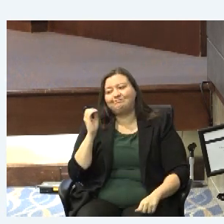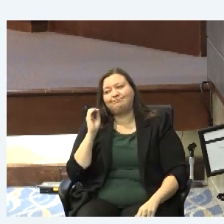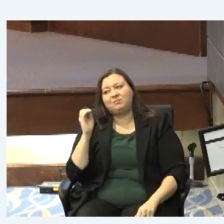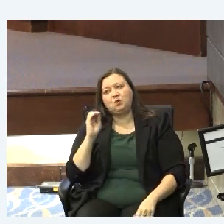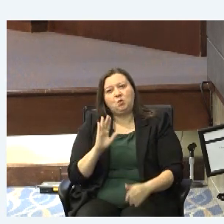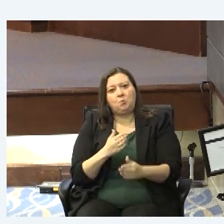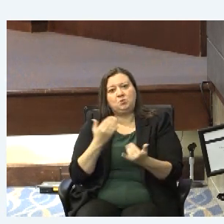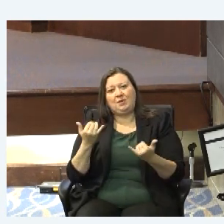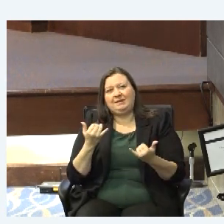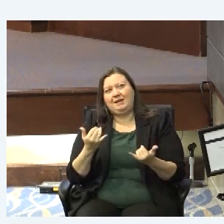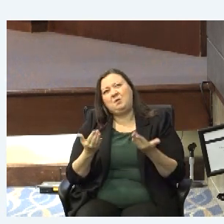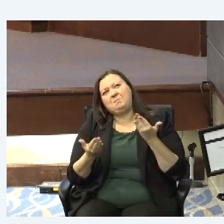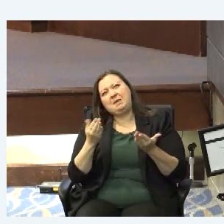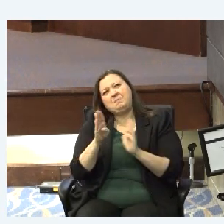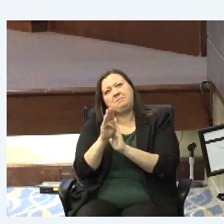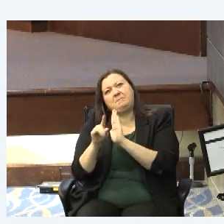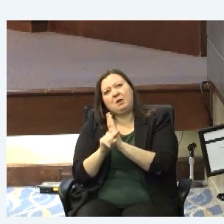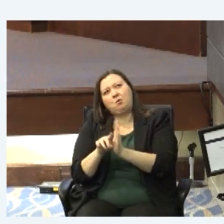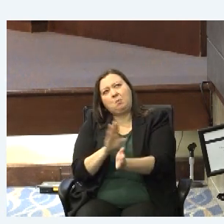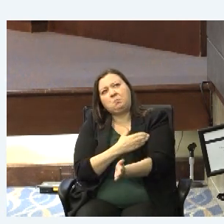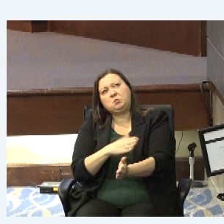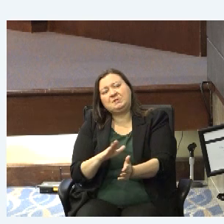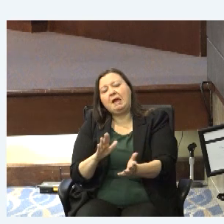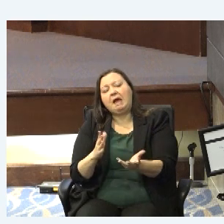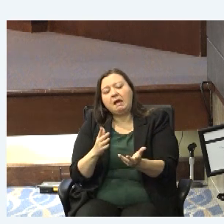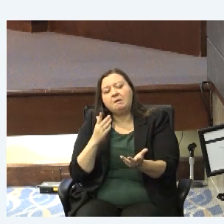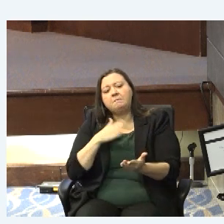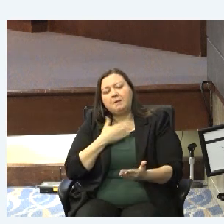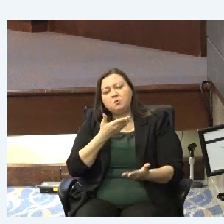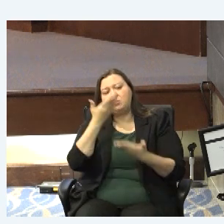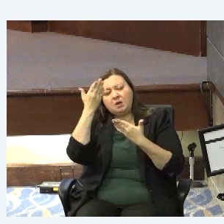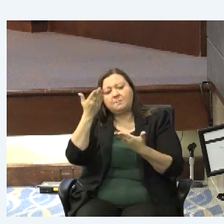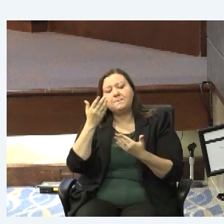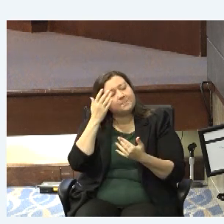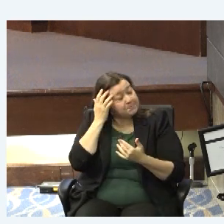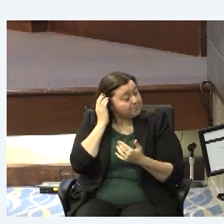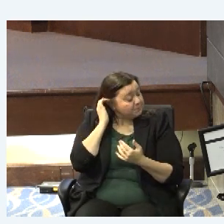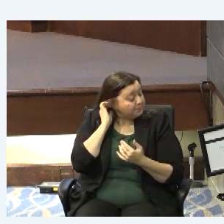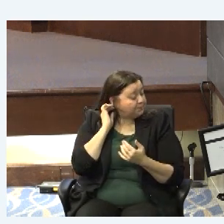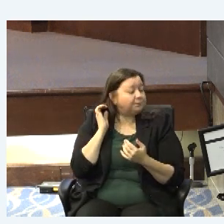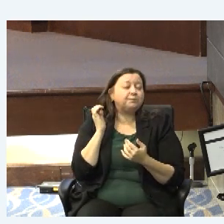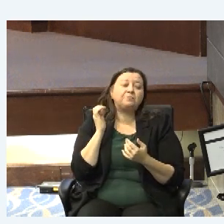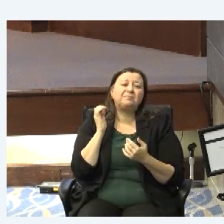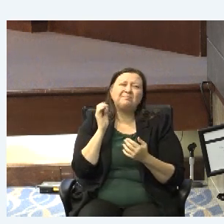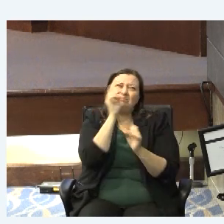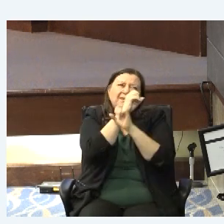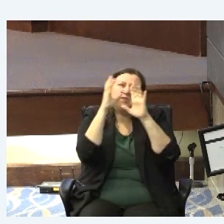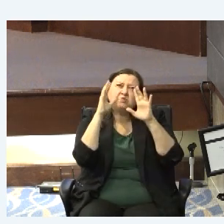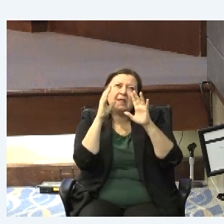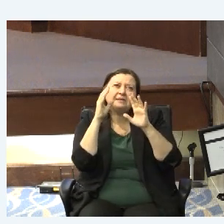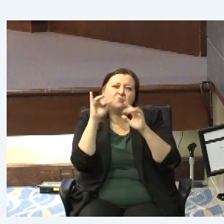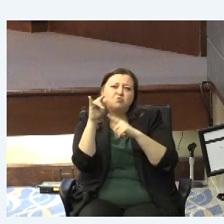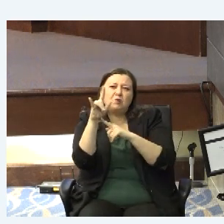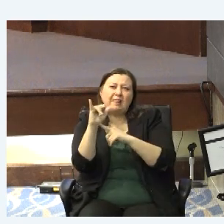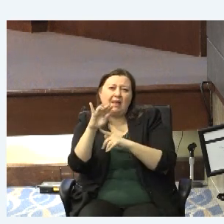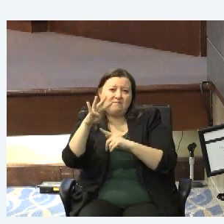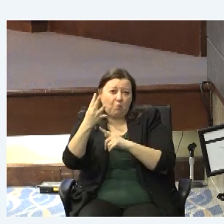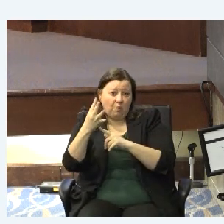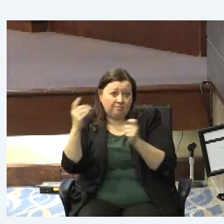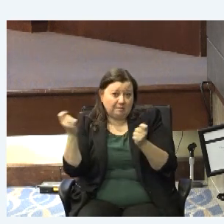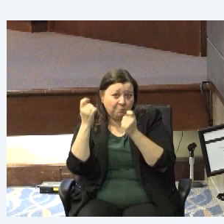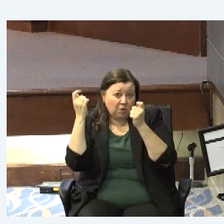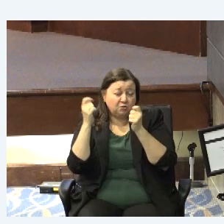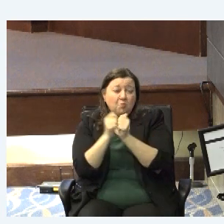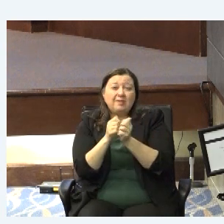No music. At this point, maybe some background music, but I'm glad you brought that up. If you can sort of visualize a July 4th celebration